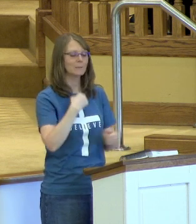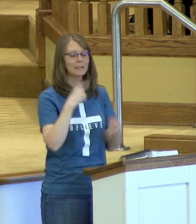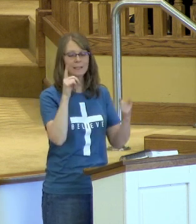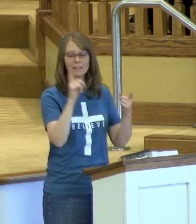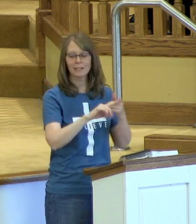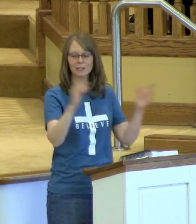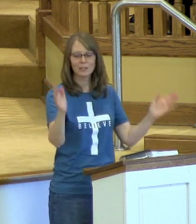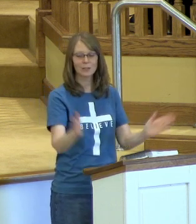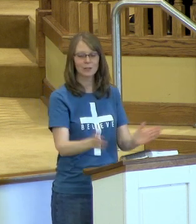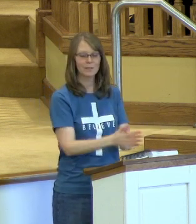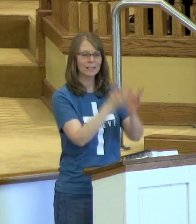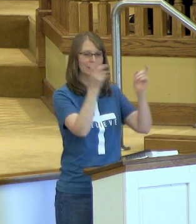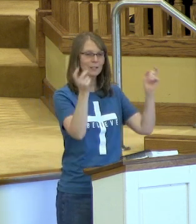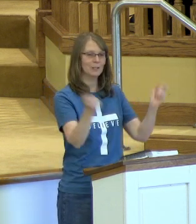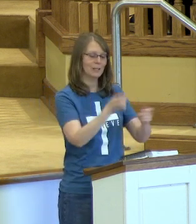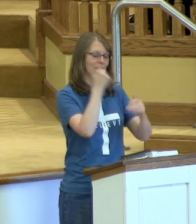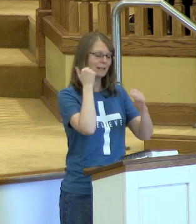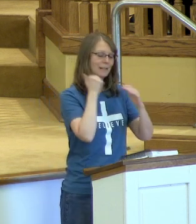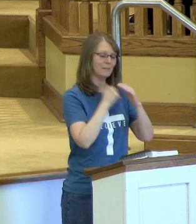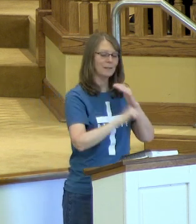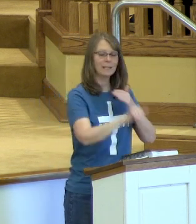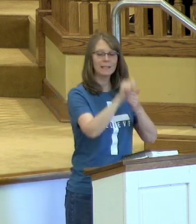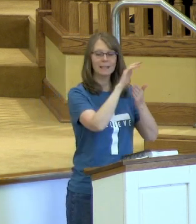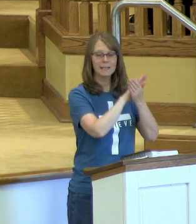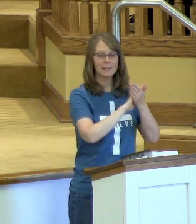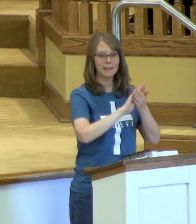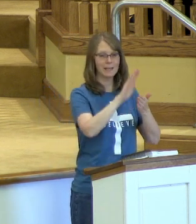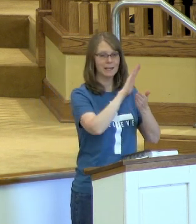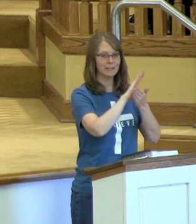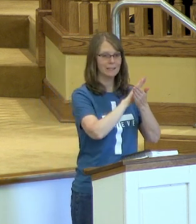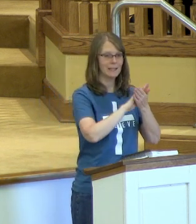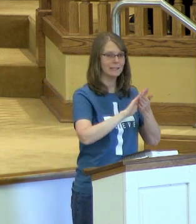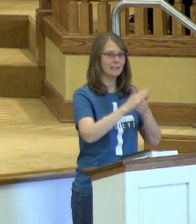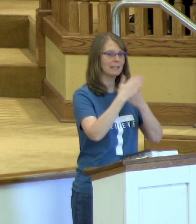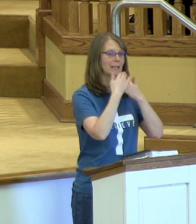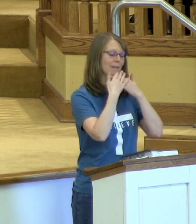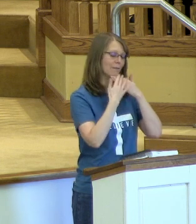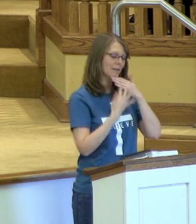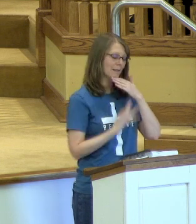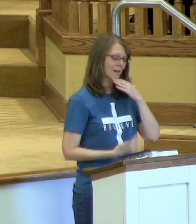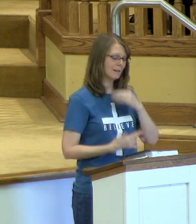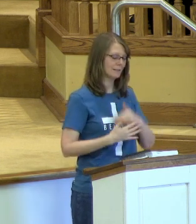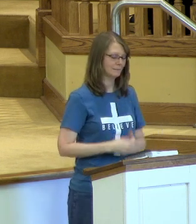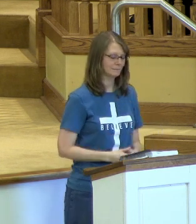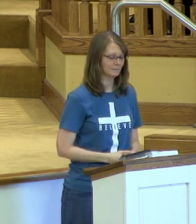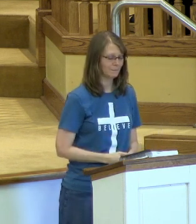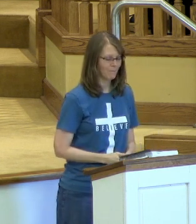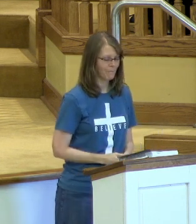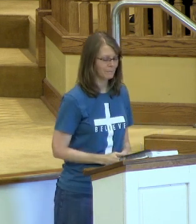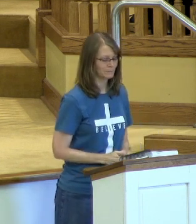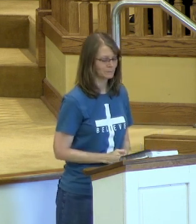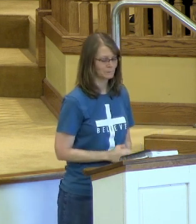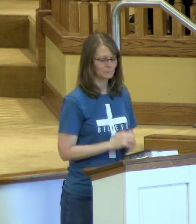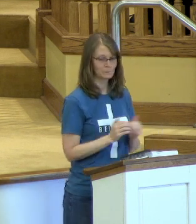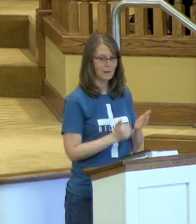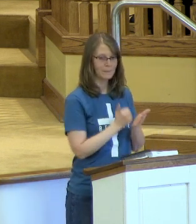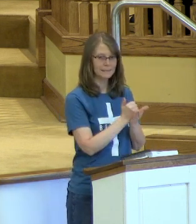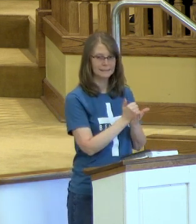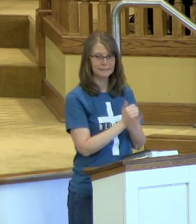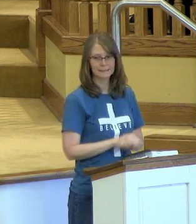plunged me to victory beneath the cleansing flood. Amen. Thank